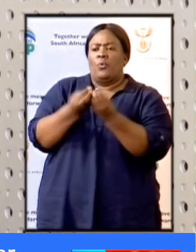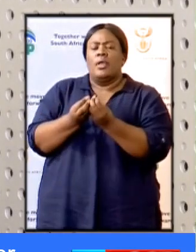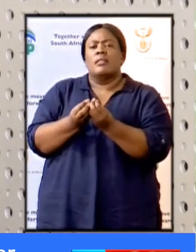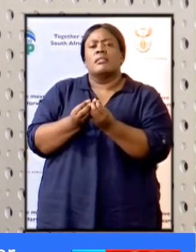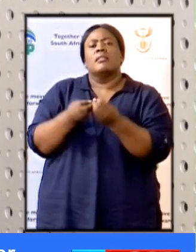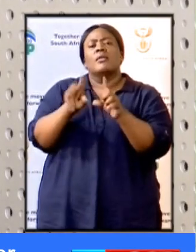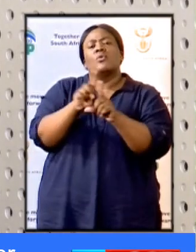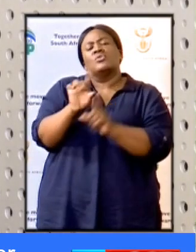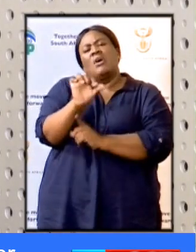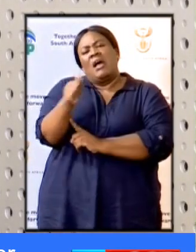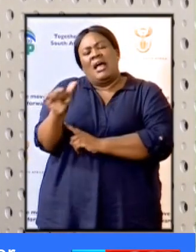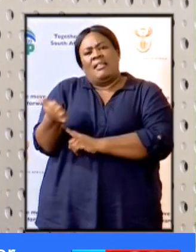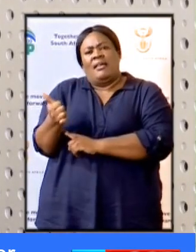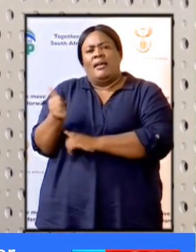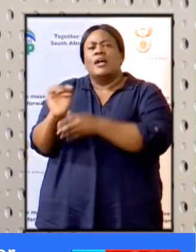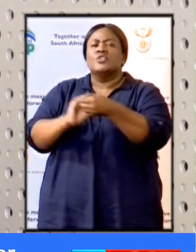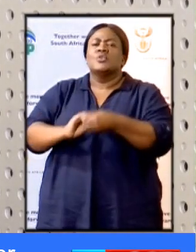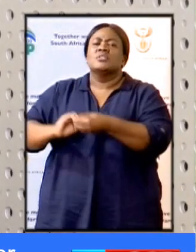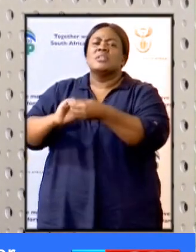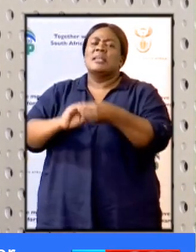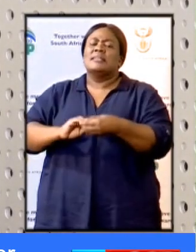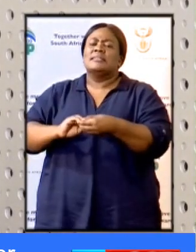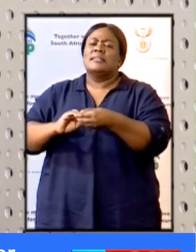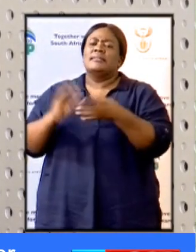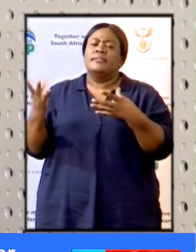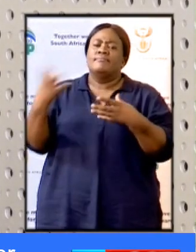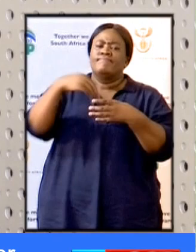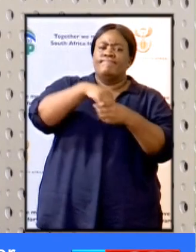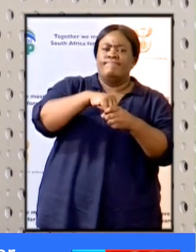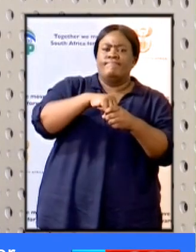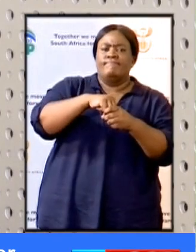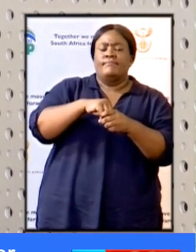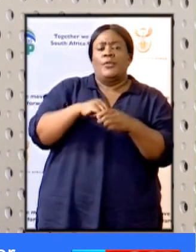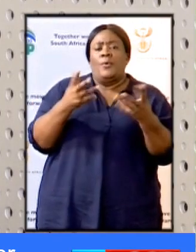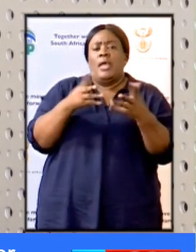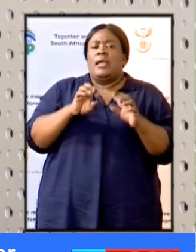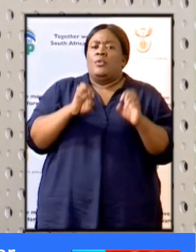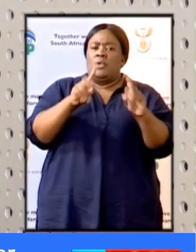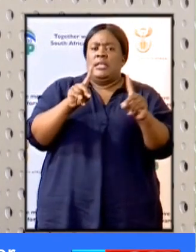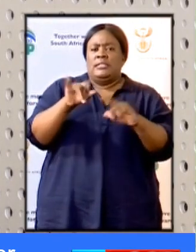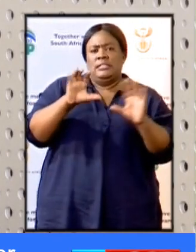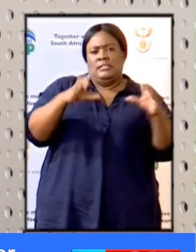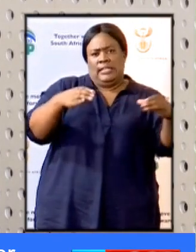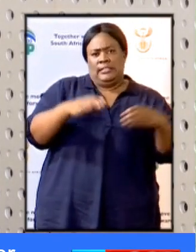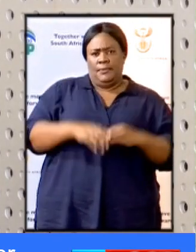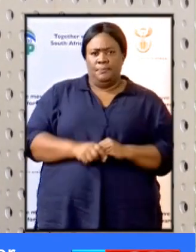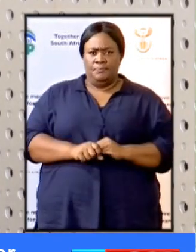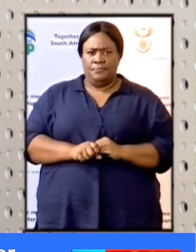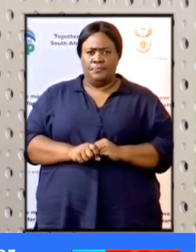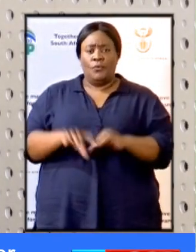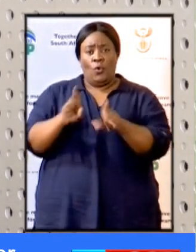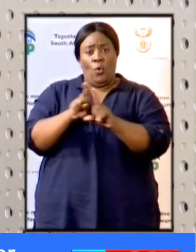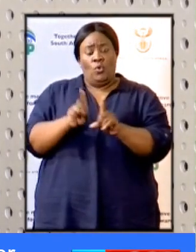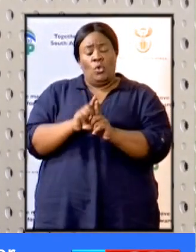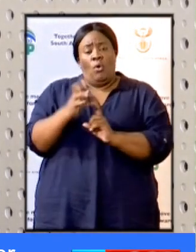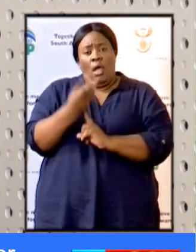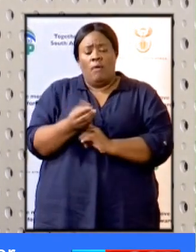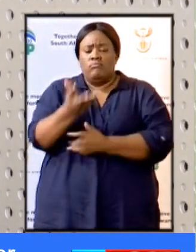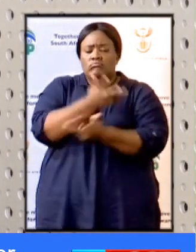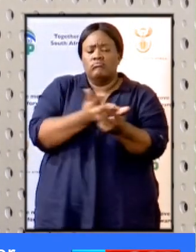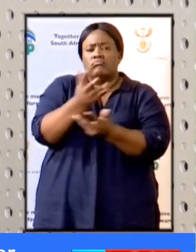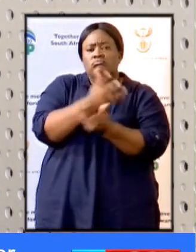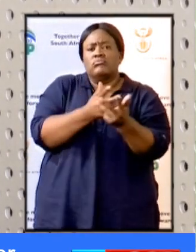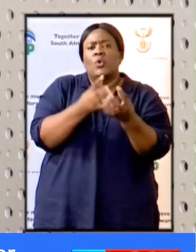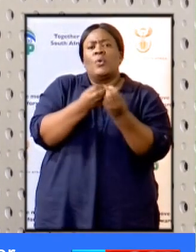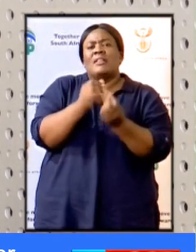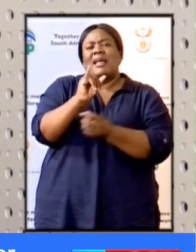other associations that are active in the education sector. We also had engagements with the